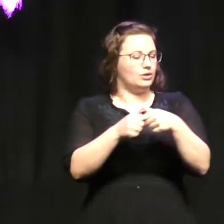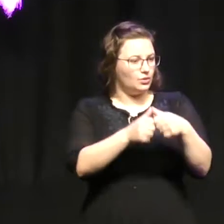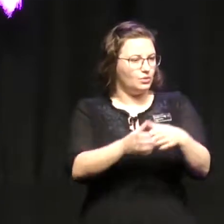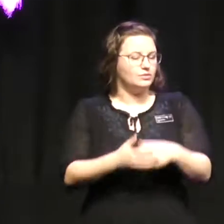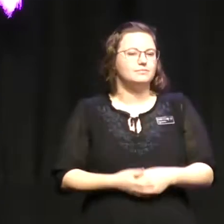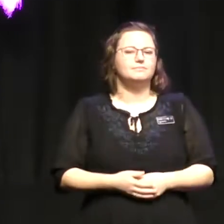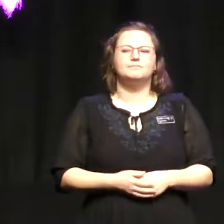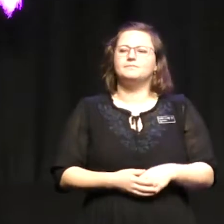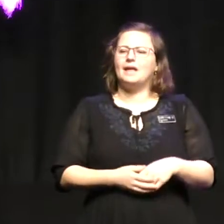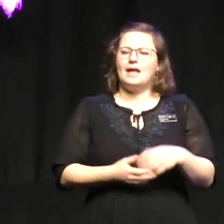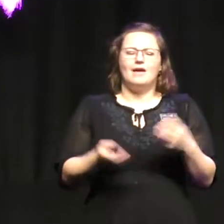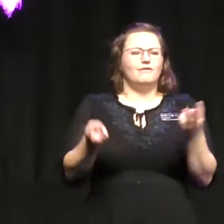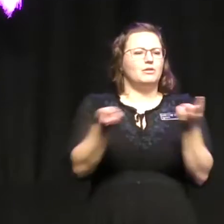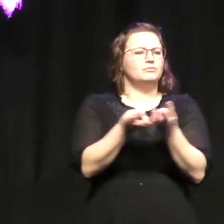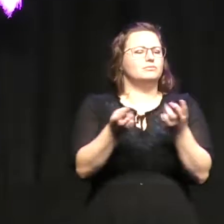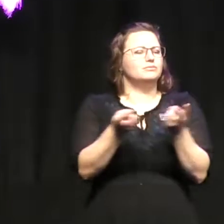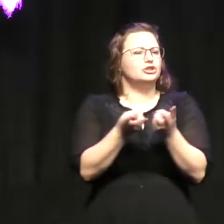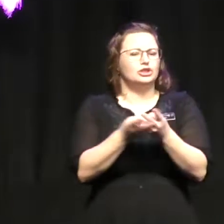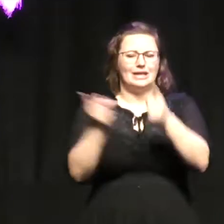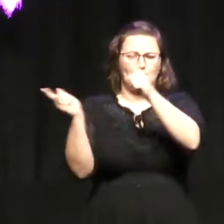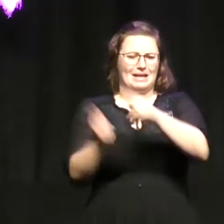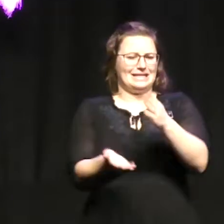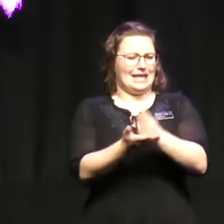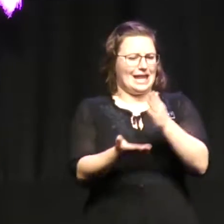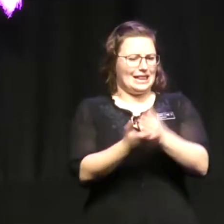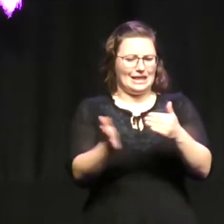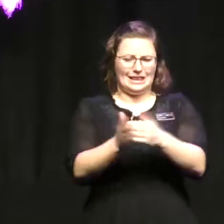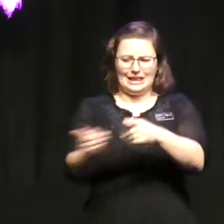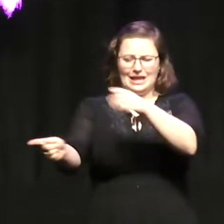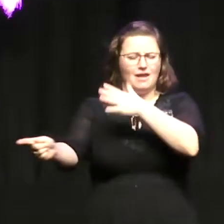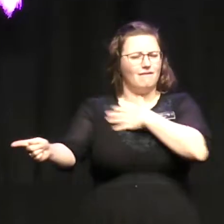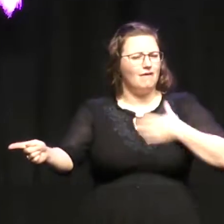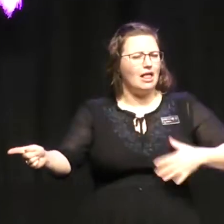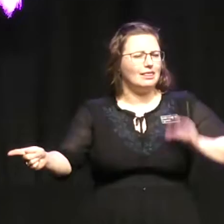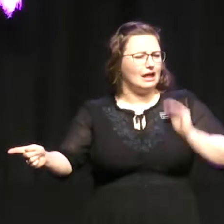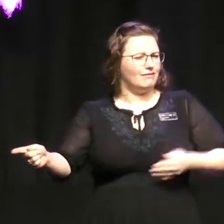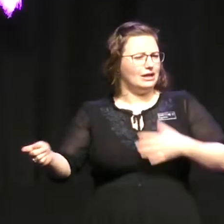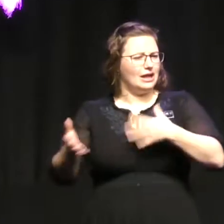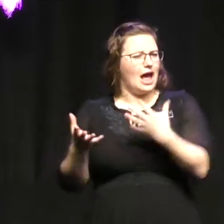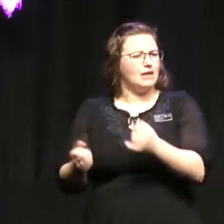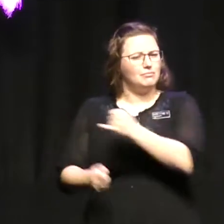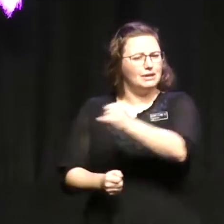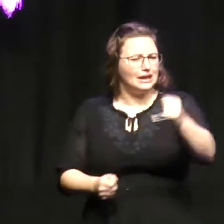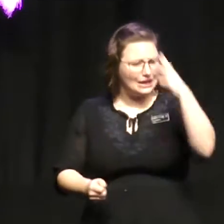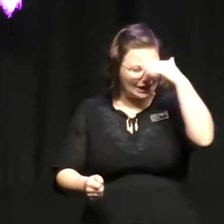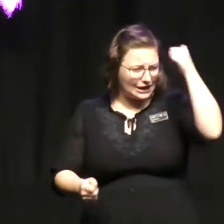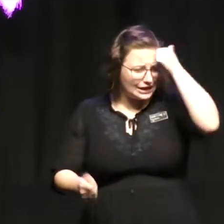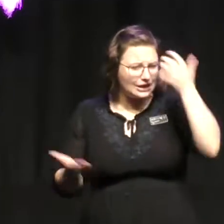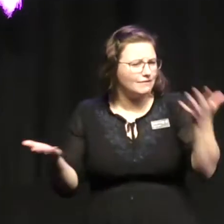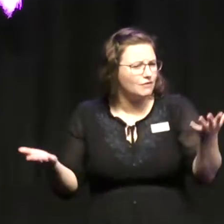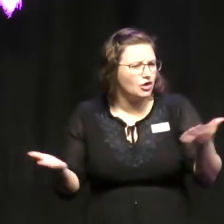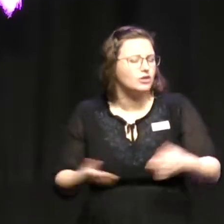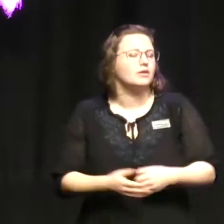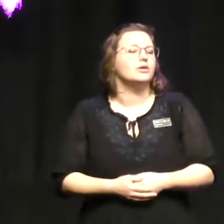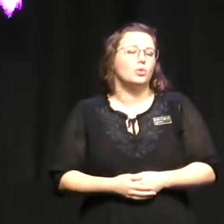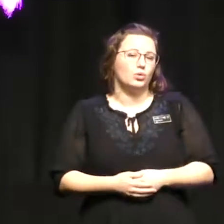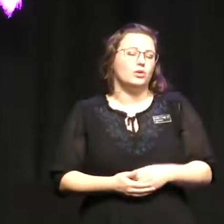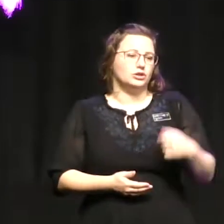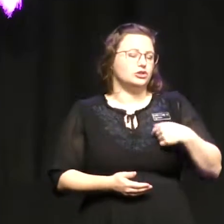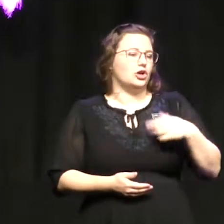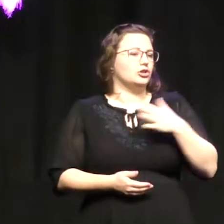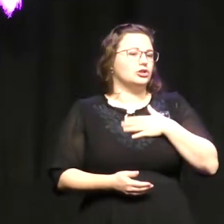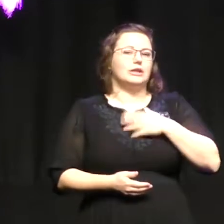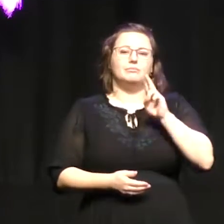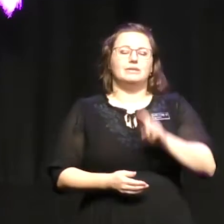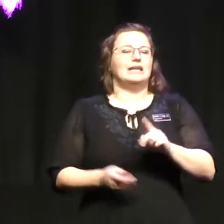what does human rights mean for the poor women workers in India? And I think they are very important to